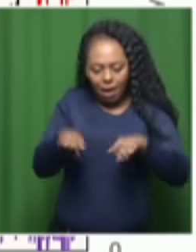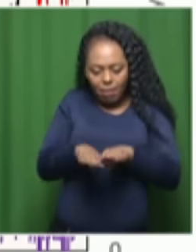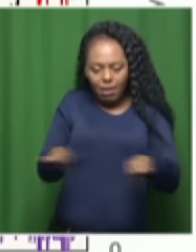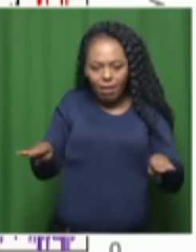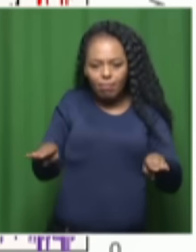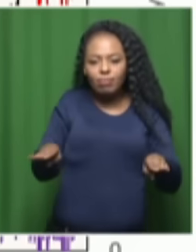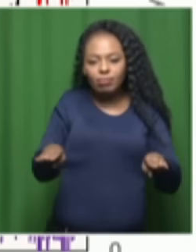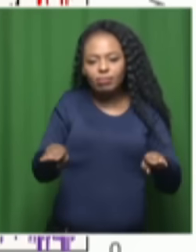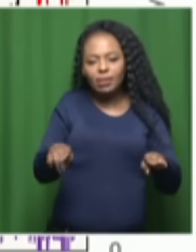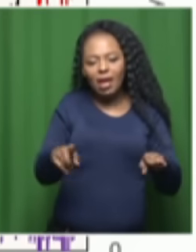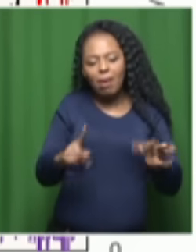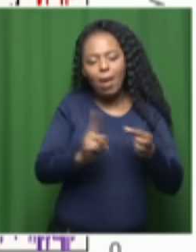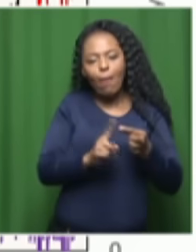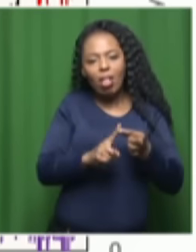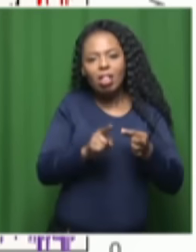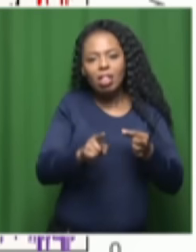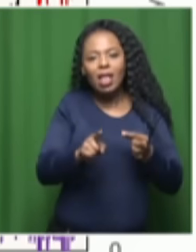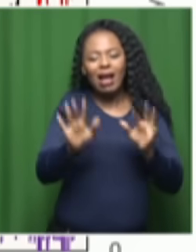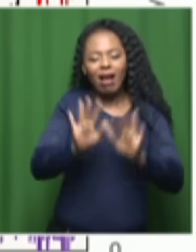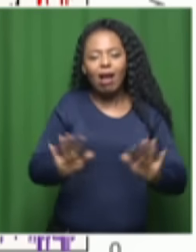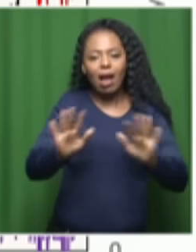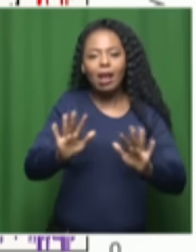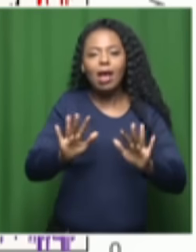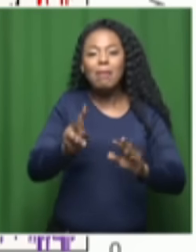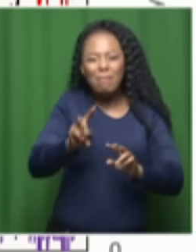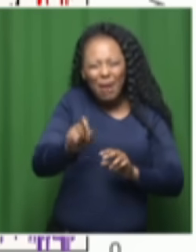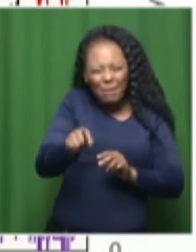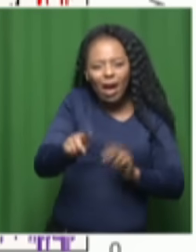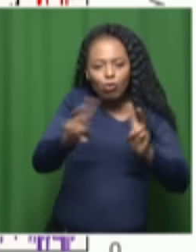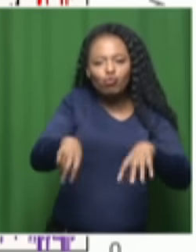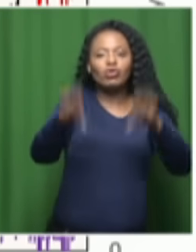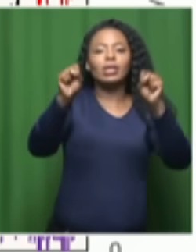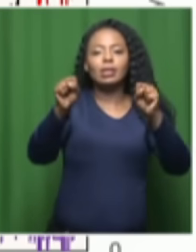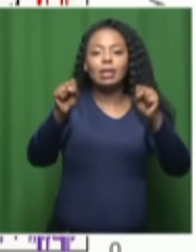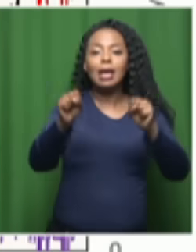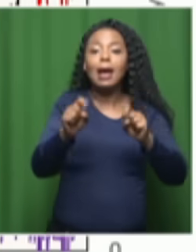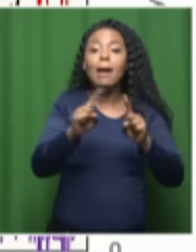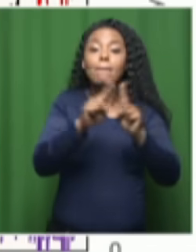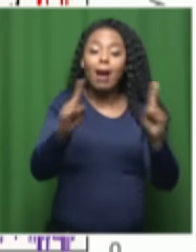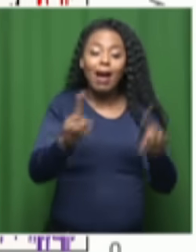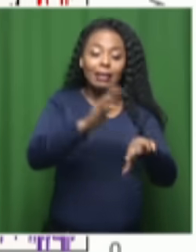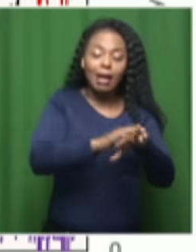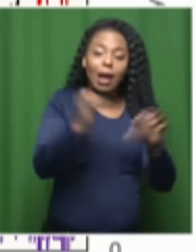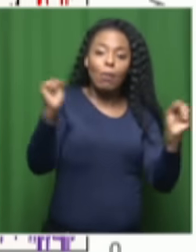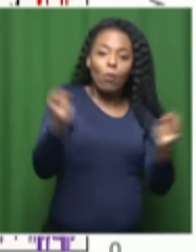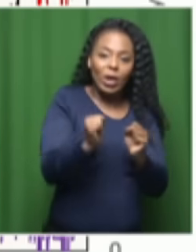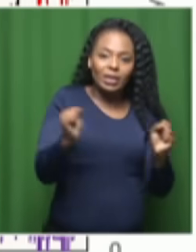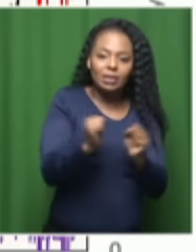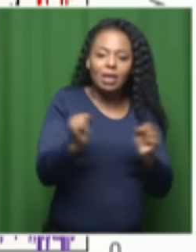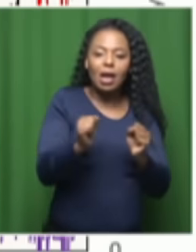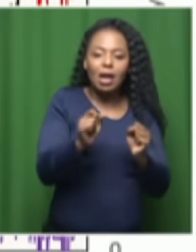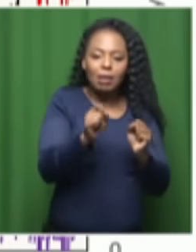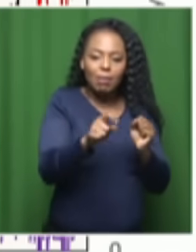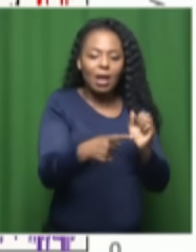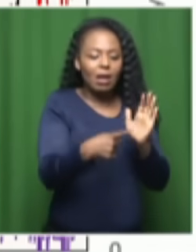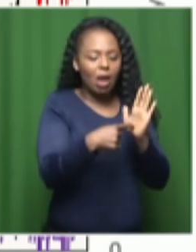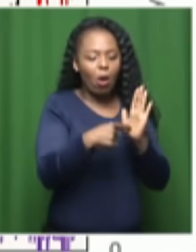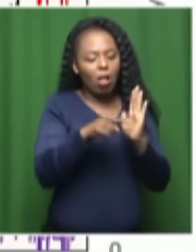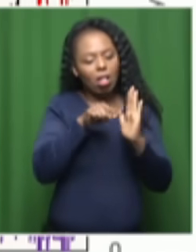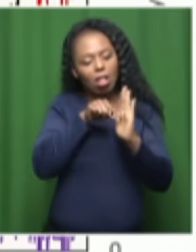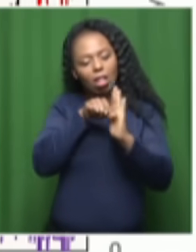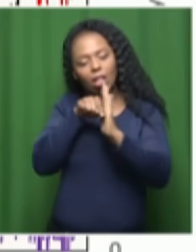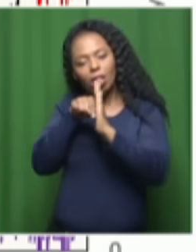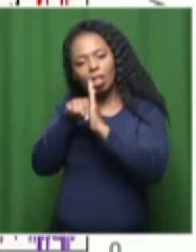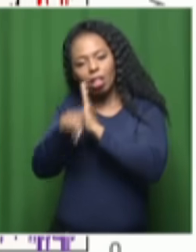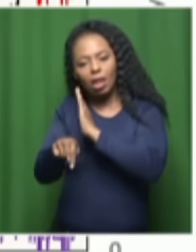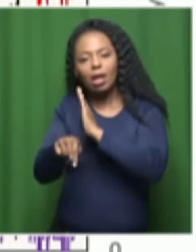shedding. And it's quite interesting. Right in the middle of winter, this point here marks the beginning of winter, and you can see there's a drop-off in demand.